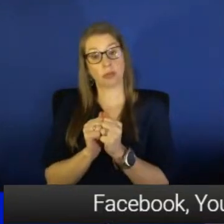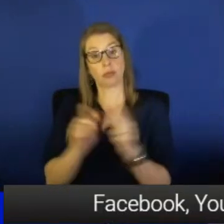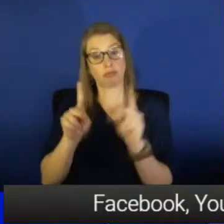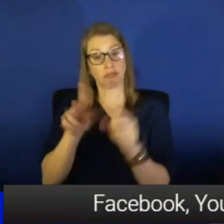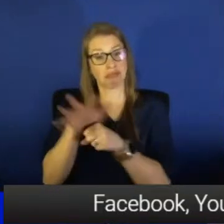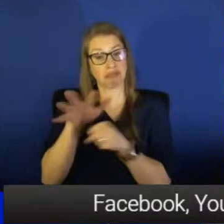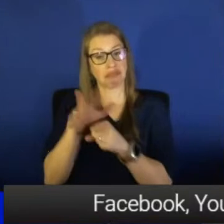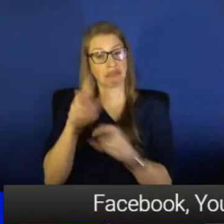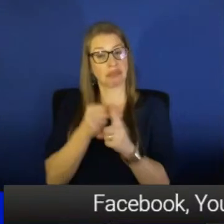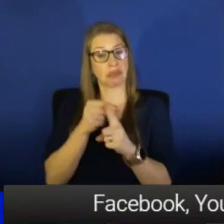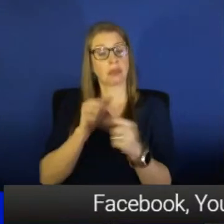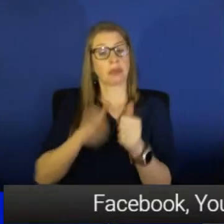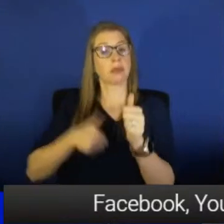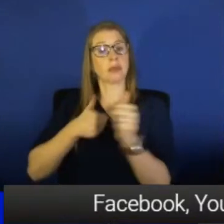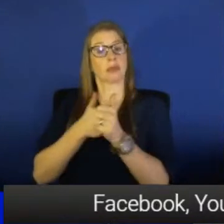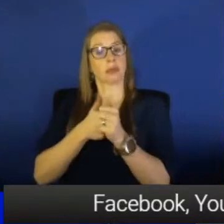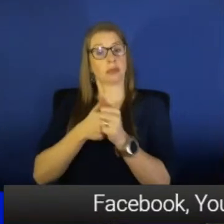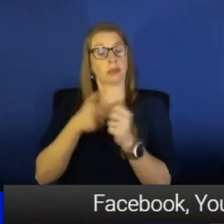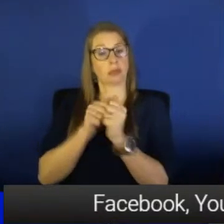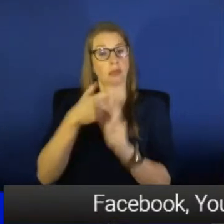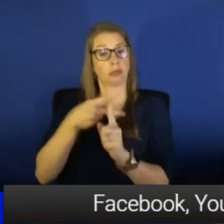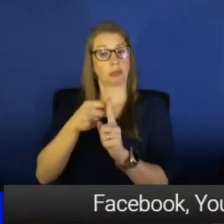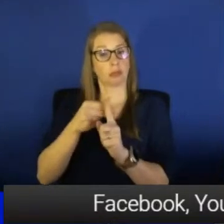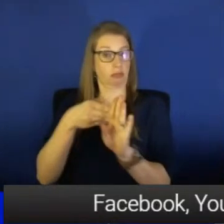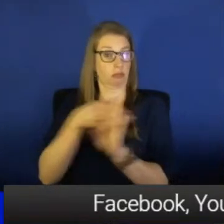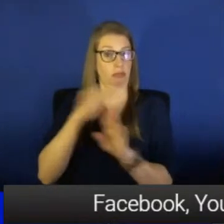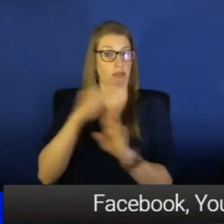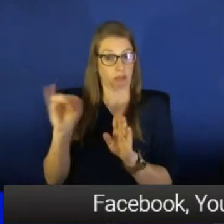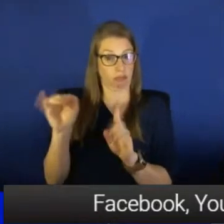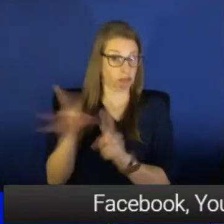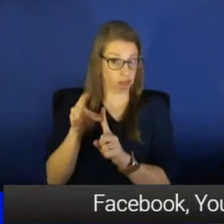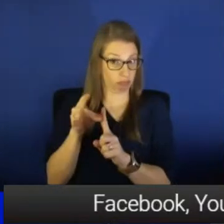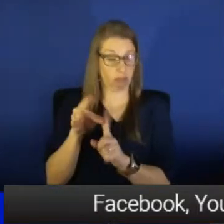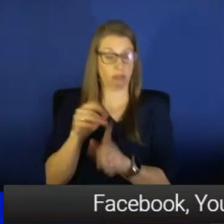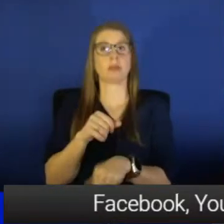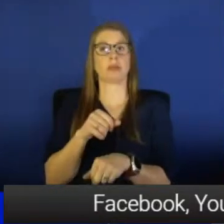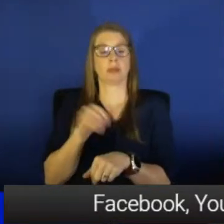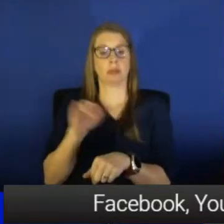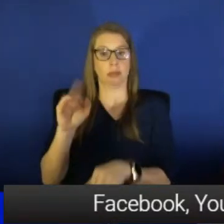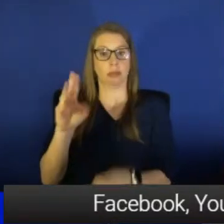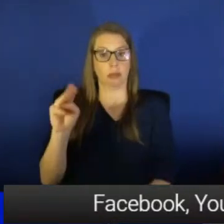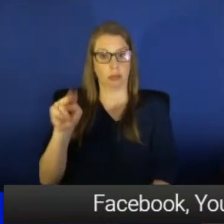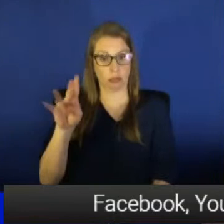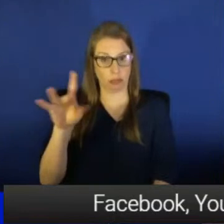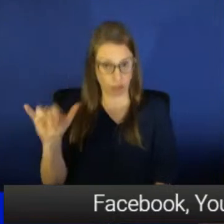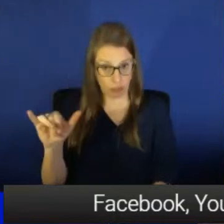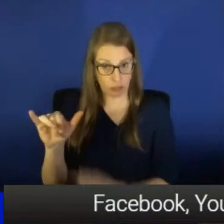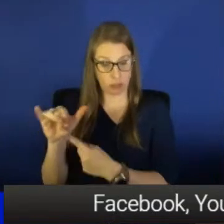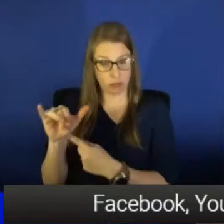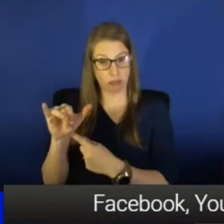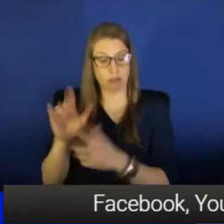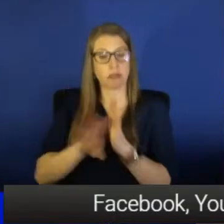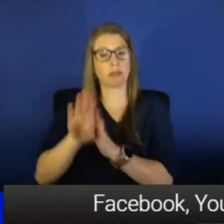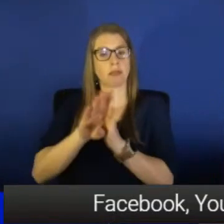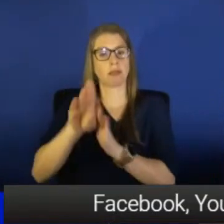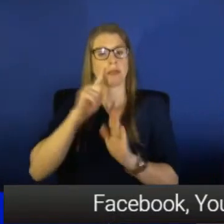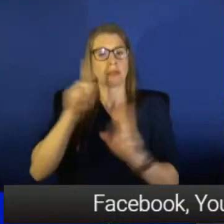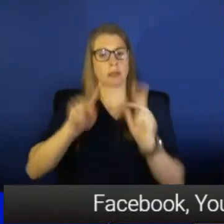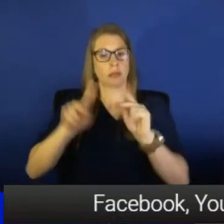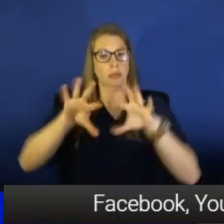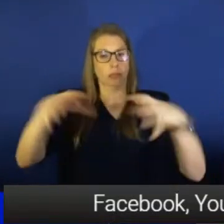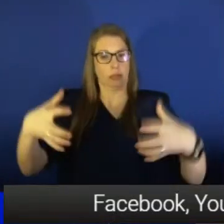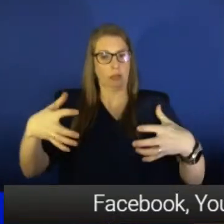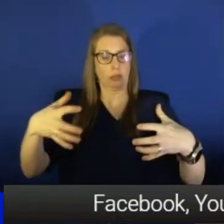up-to-date vaccinations, prior infections, we can gain that immunity as a population and really keep the hospitals from being